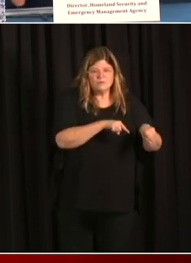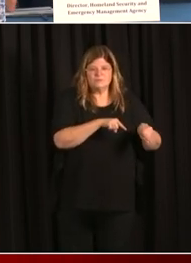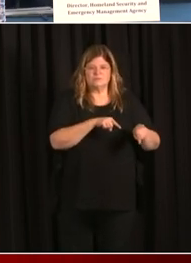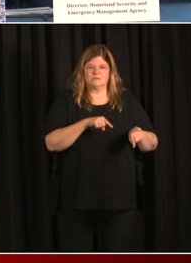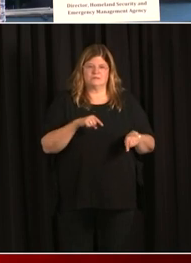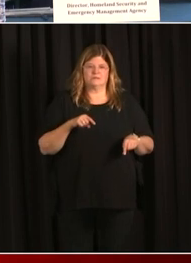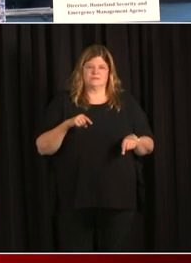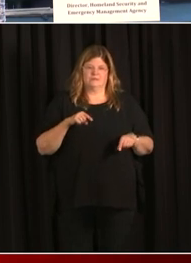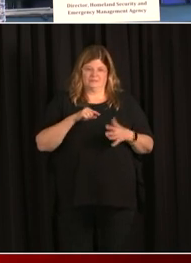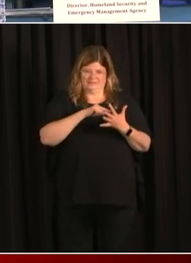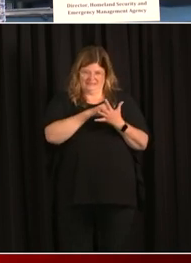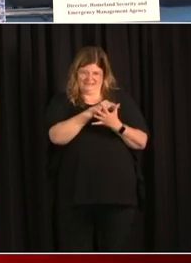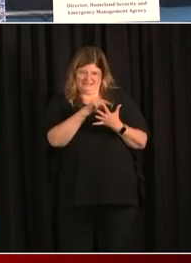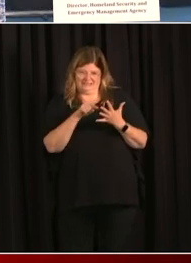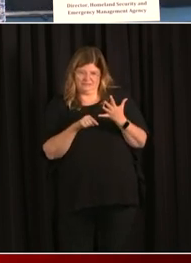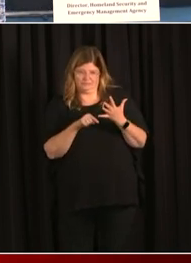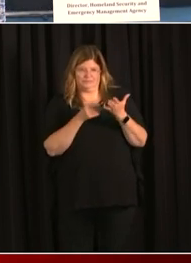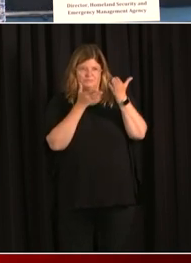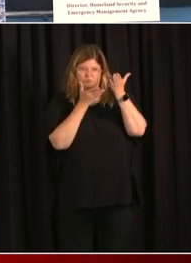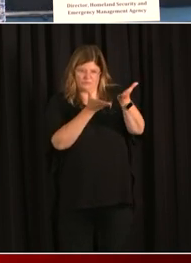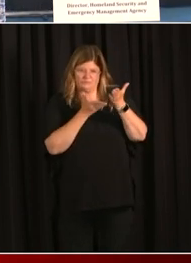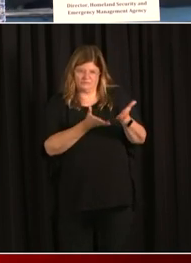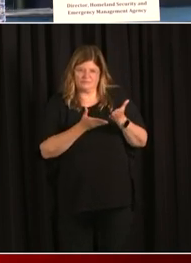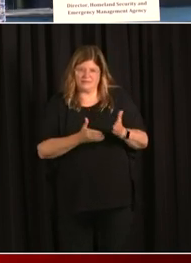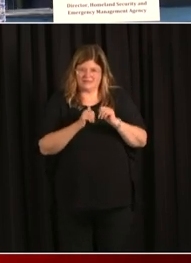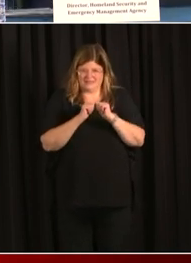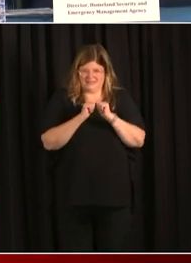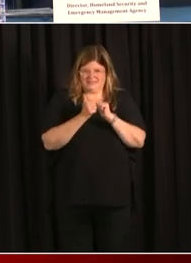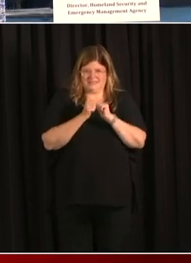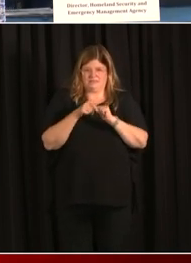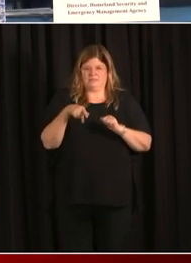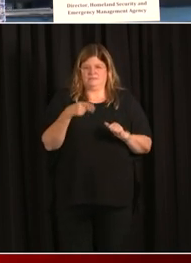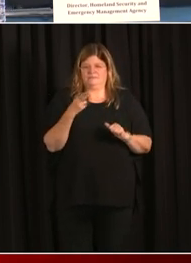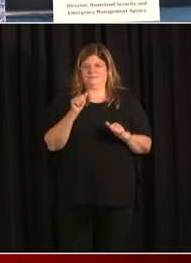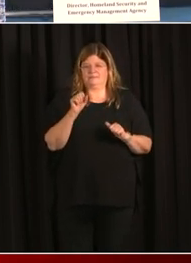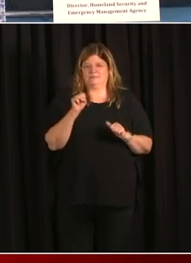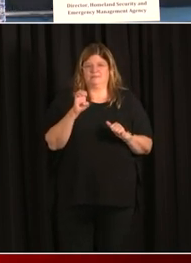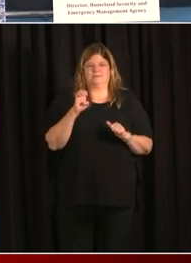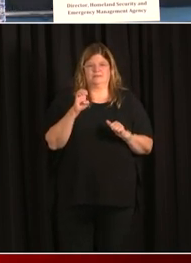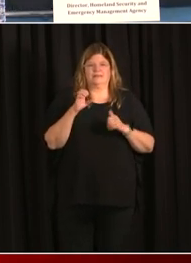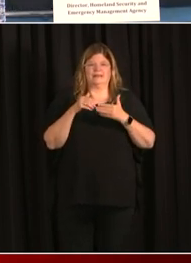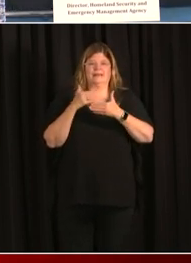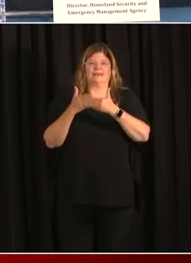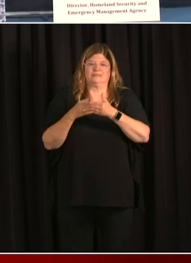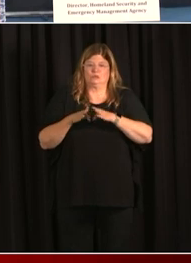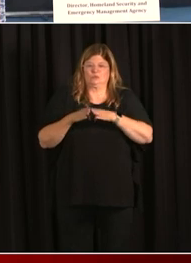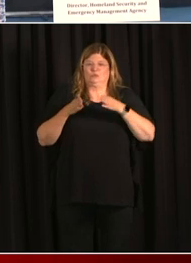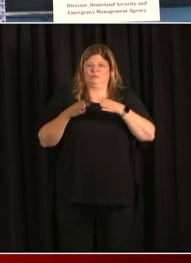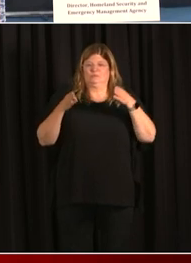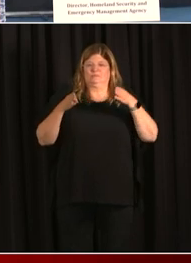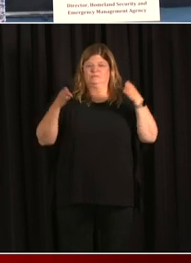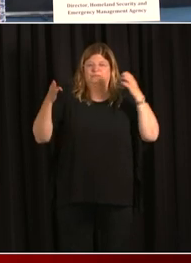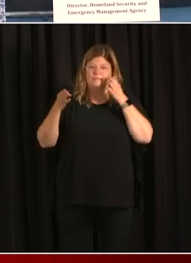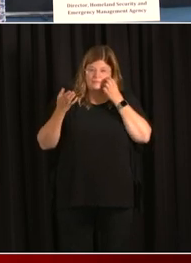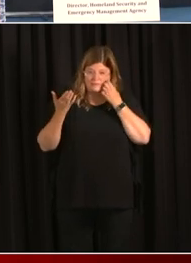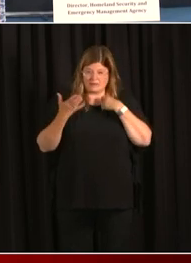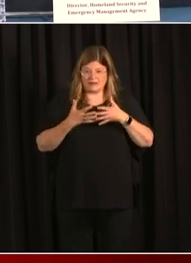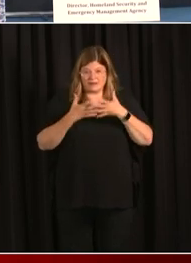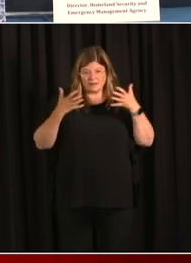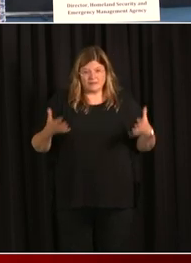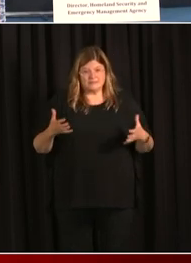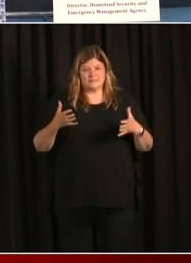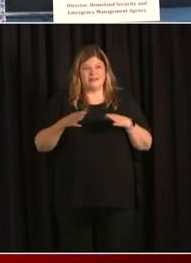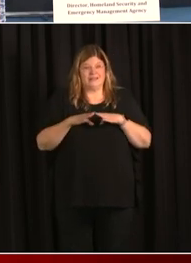and looking at those recommendations for how we would do a phased reopening. And a lot of those recommendations have been implemented by the mayor. Next